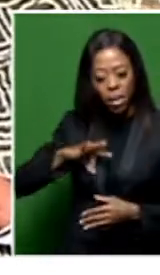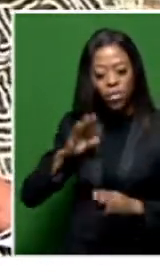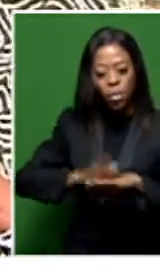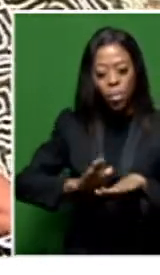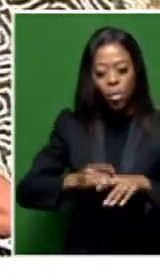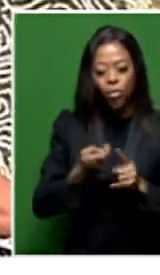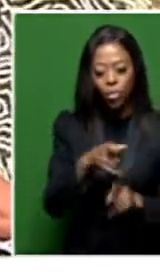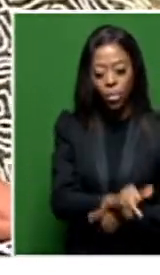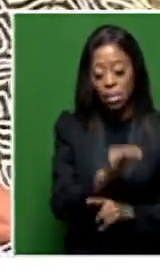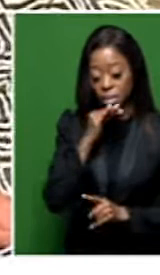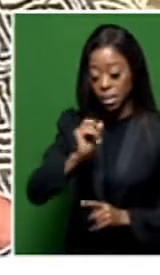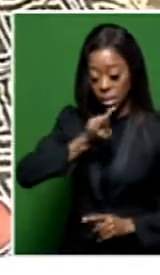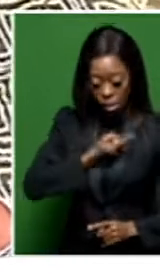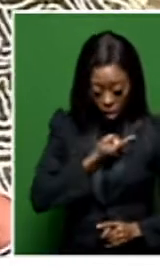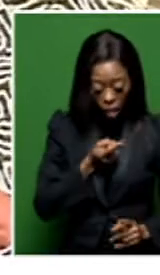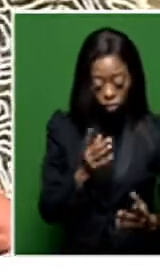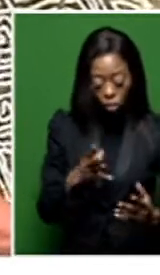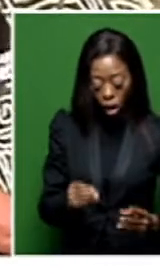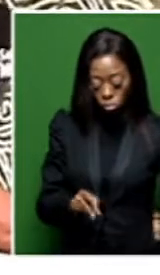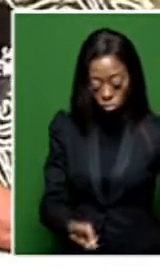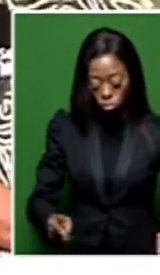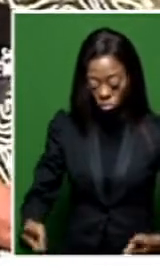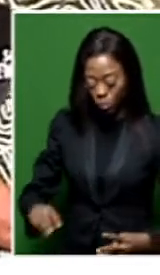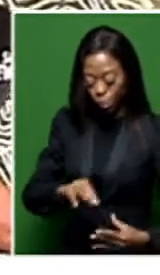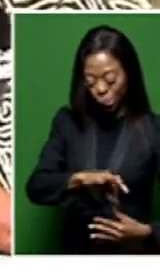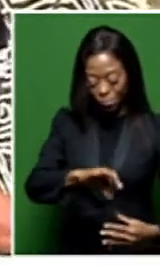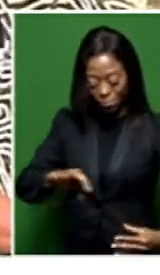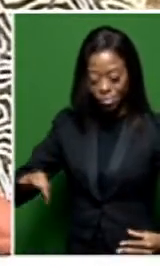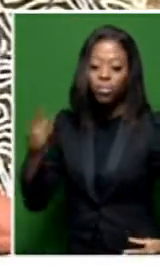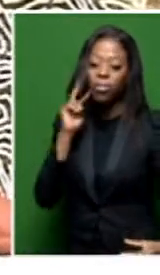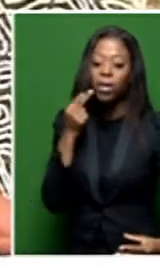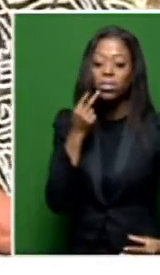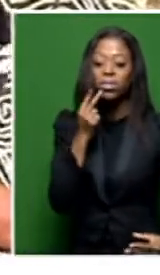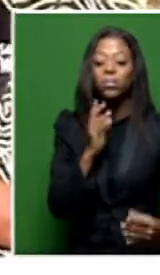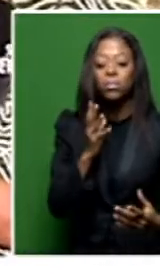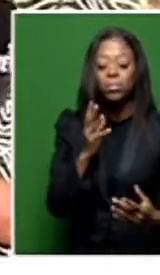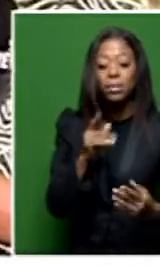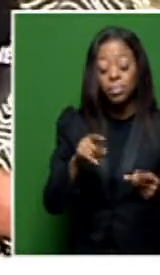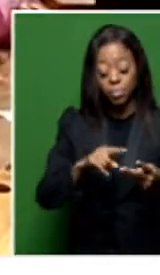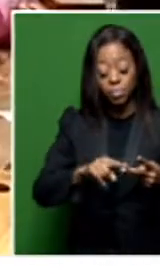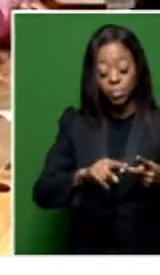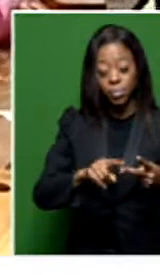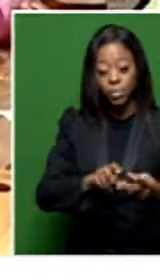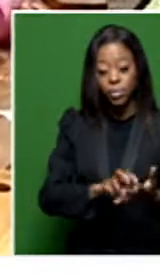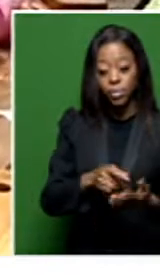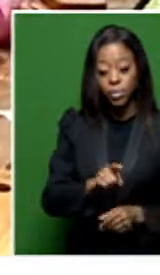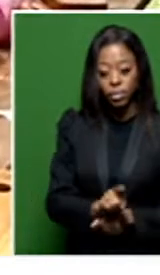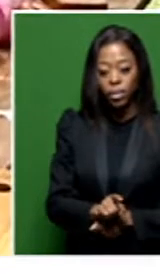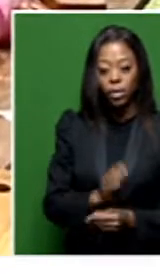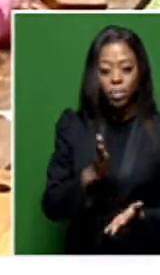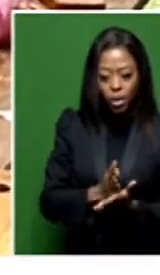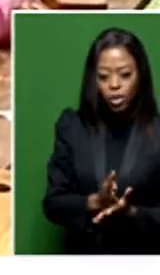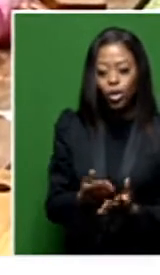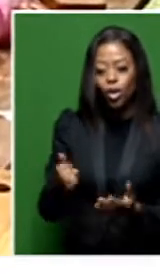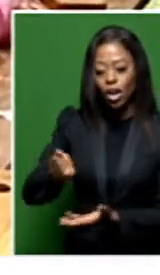own vegetable becomes a conscious thing. Then next you need to understand how to run a wasteless